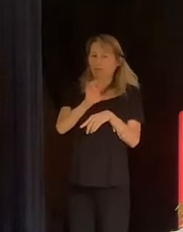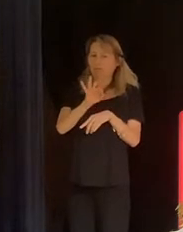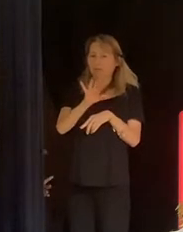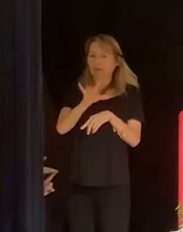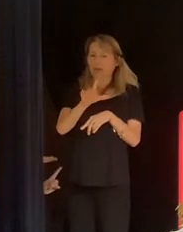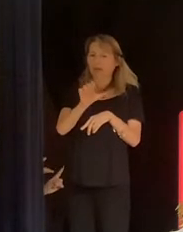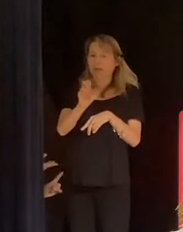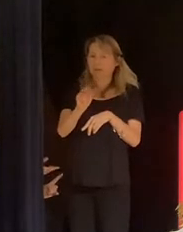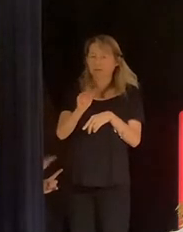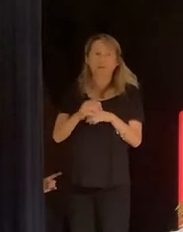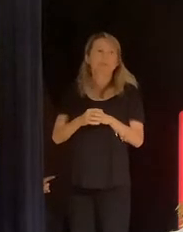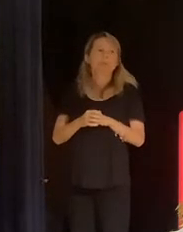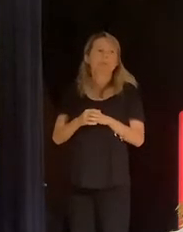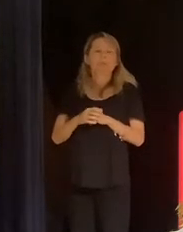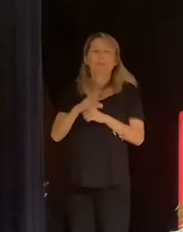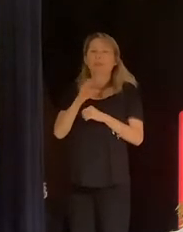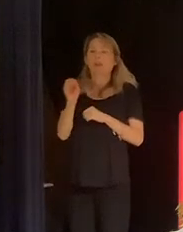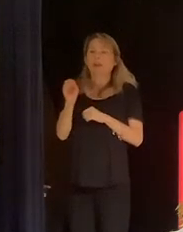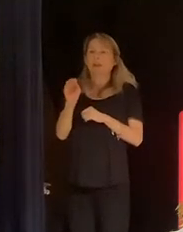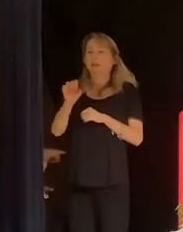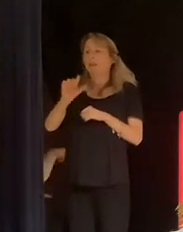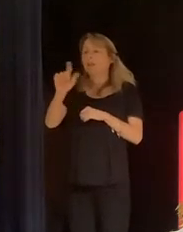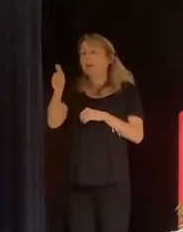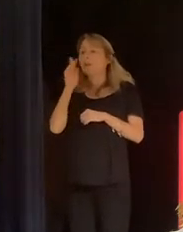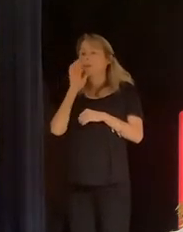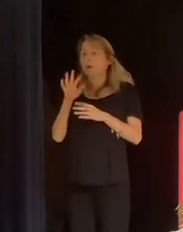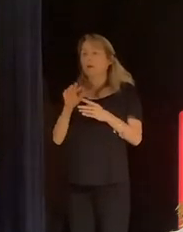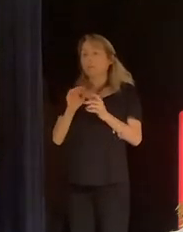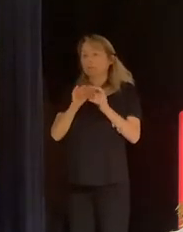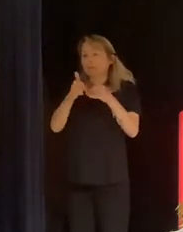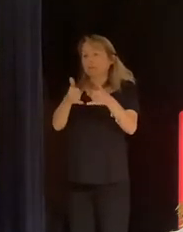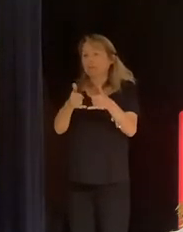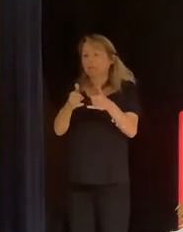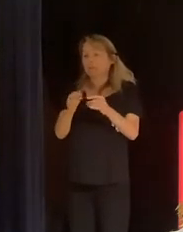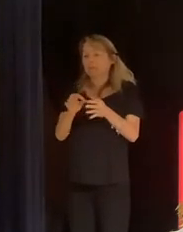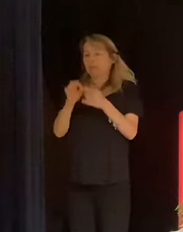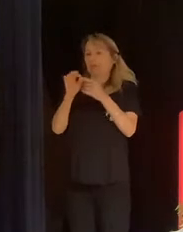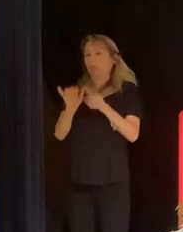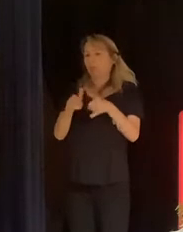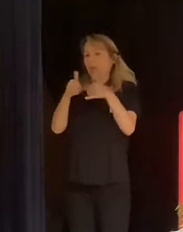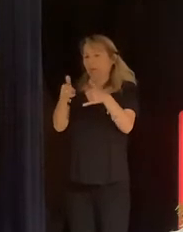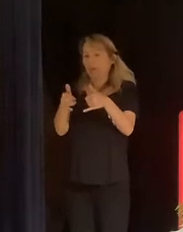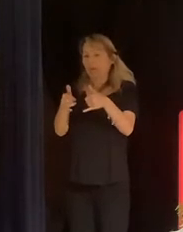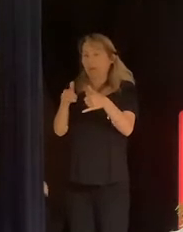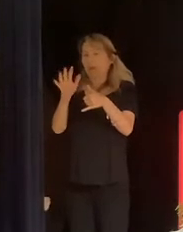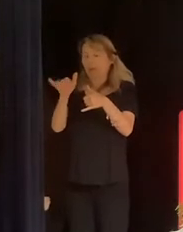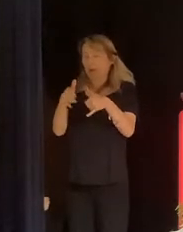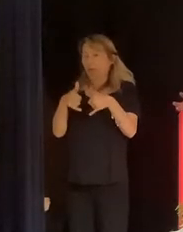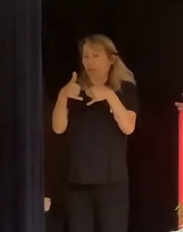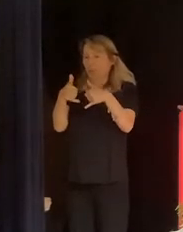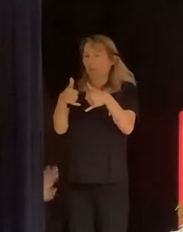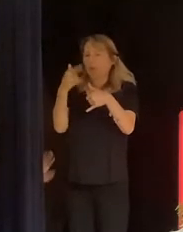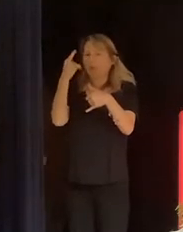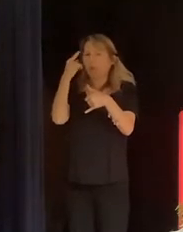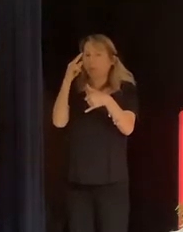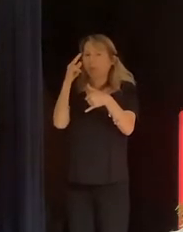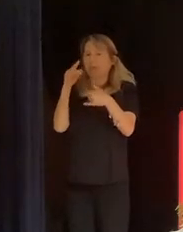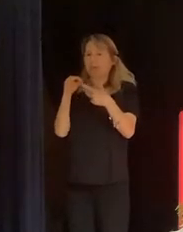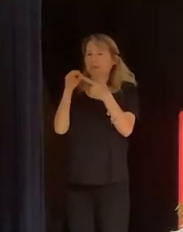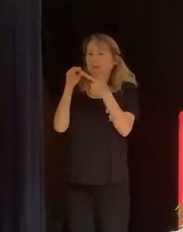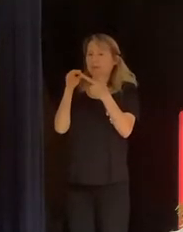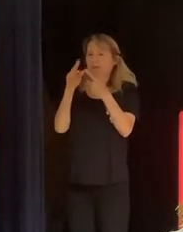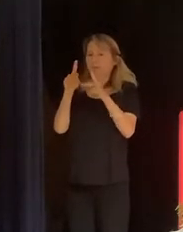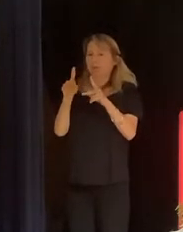wanted to, a little bit later, present a special award. And that award is going to be given to a special member